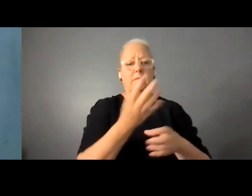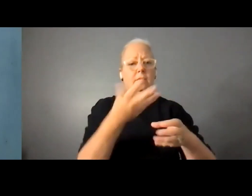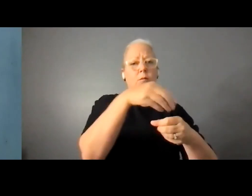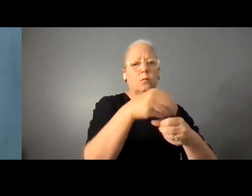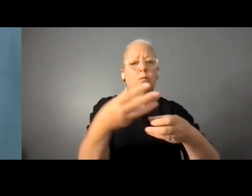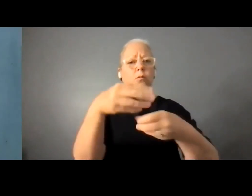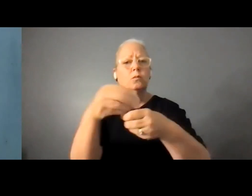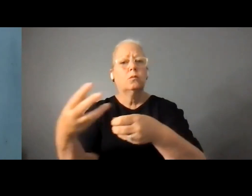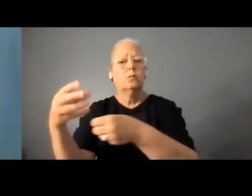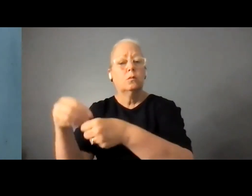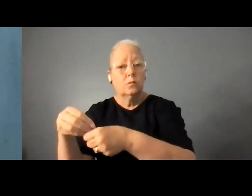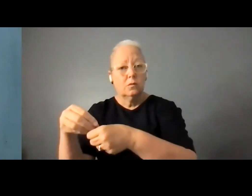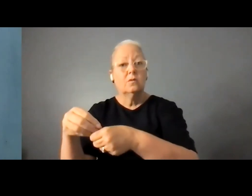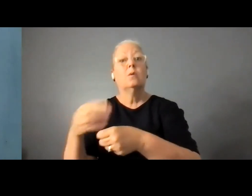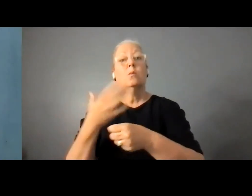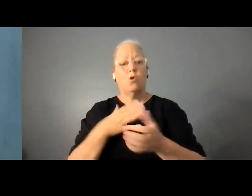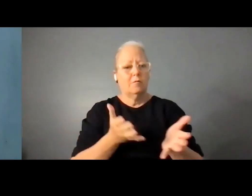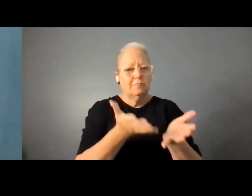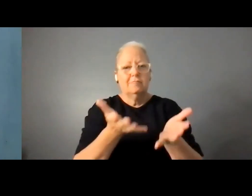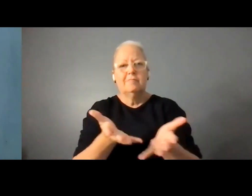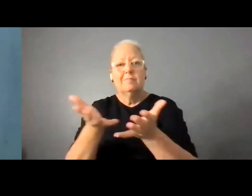for people with disabilities,